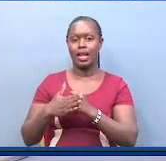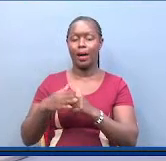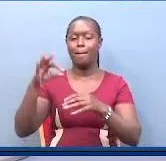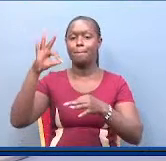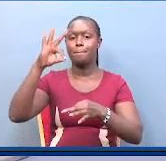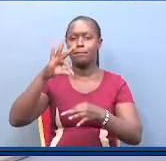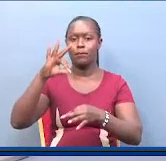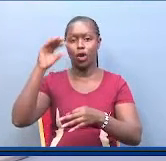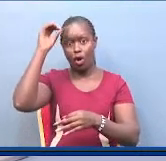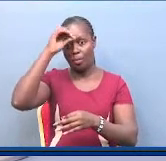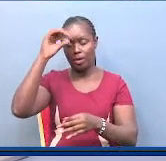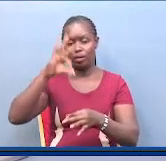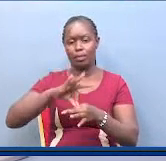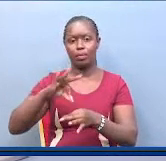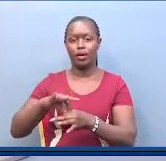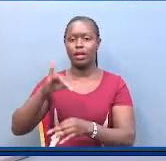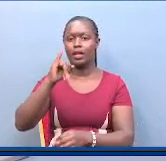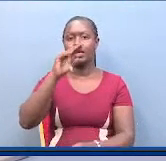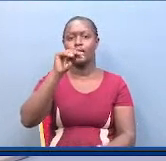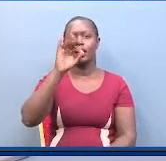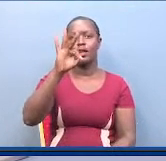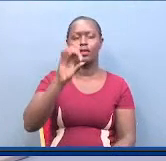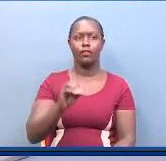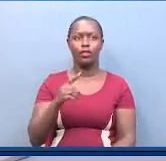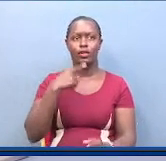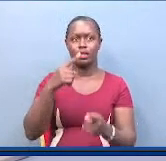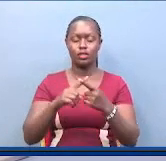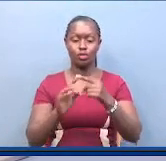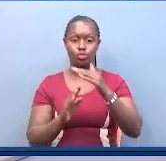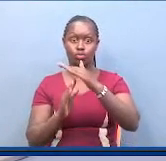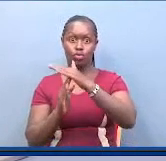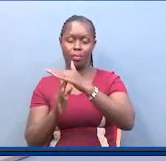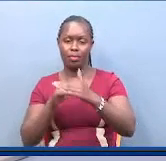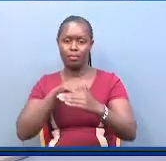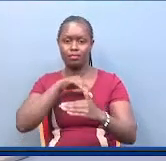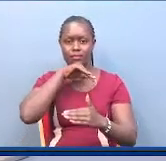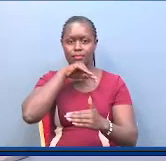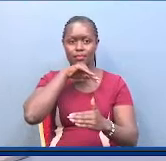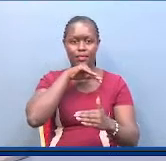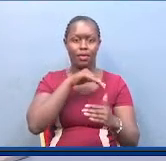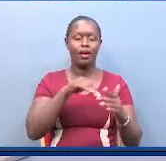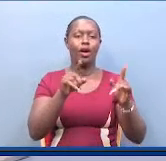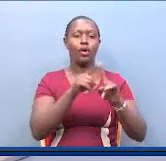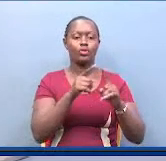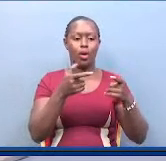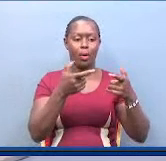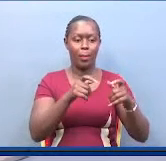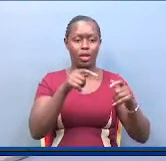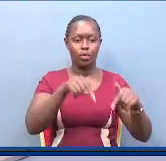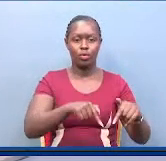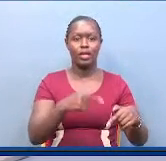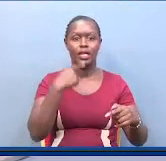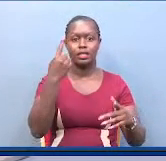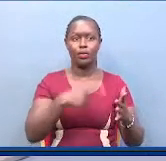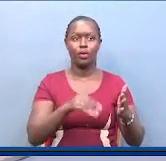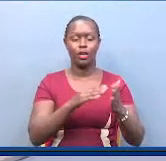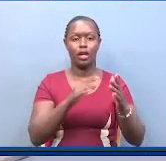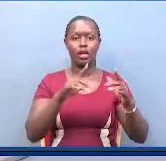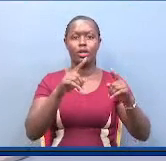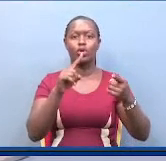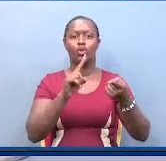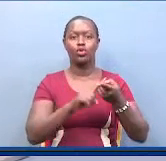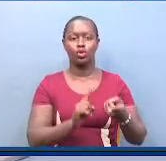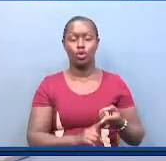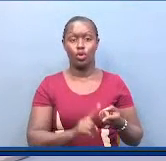poll, Infotrack and Ipsos place Raila above Ruto. Latest media poll today revealed Ruto is